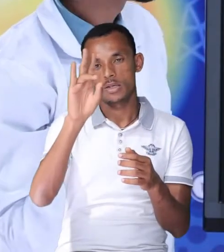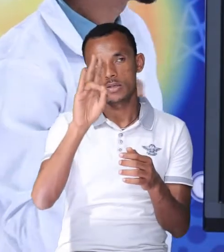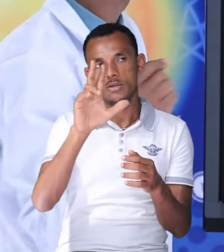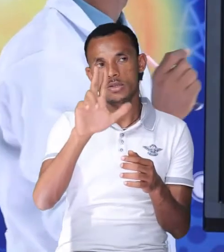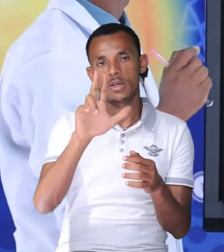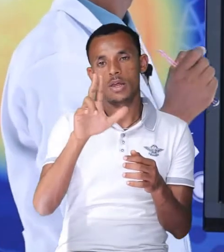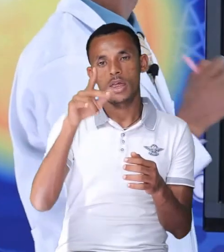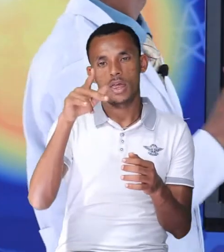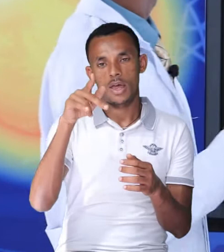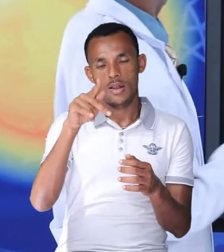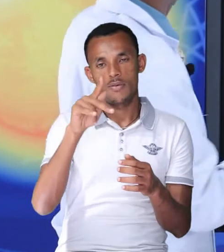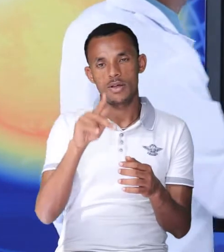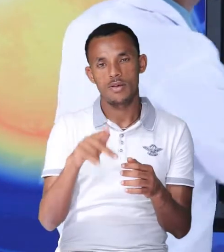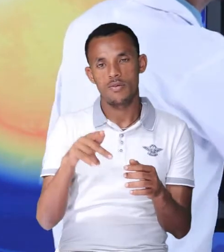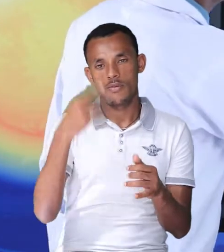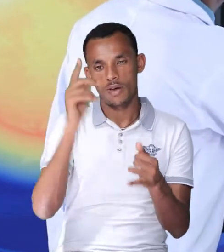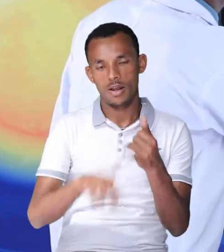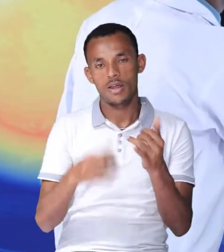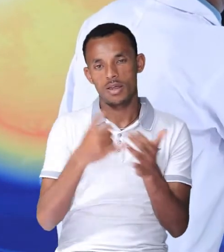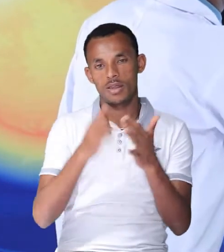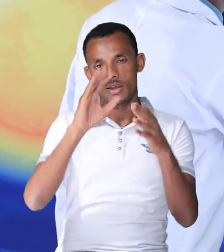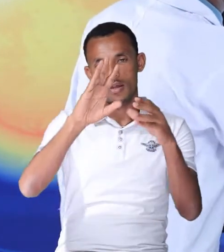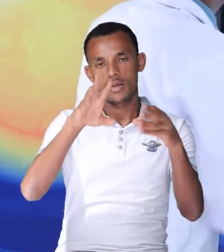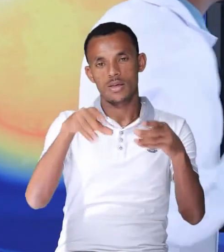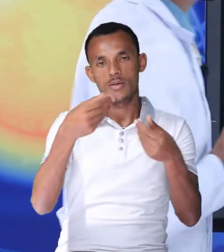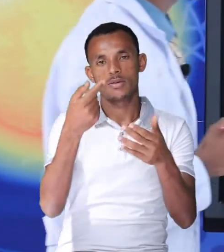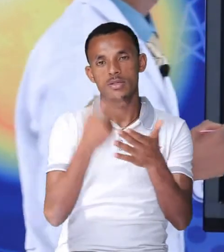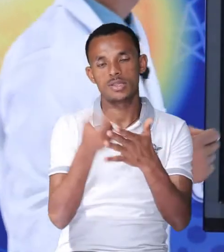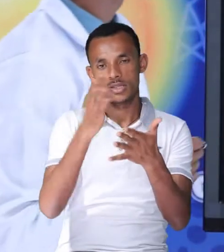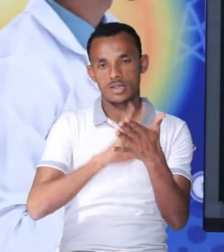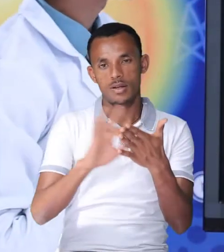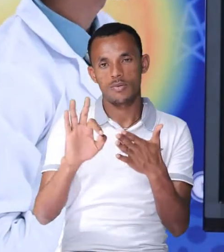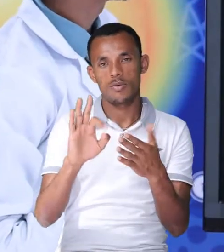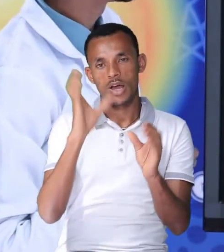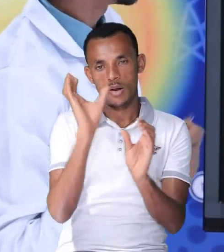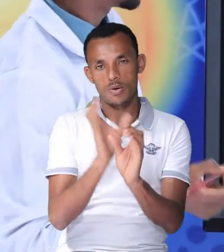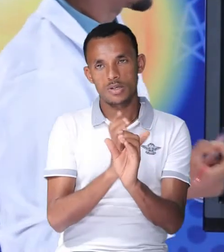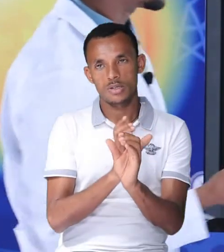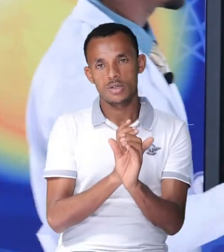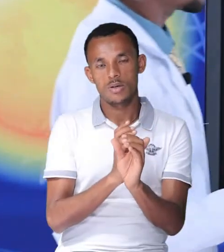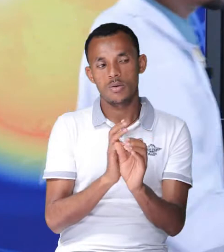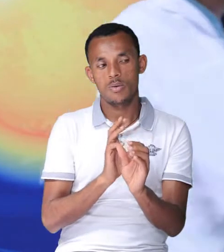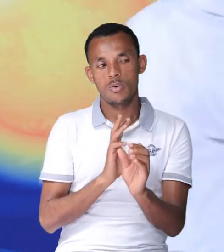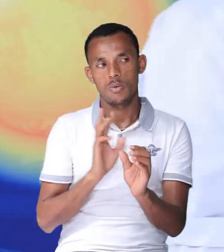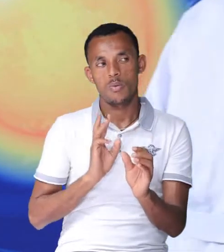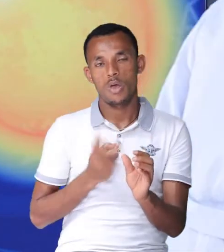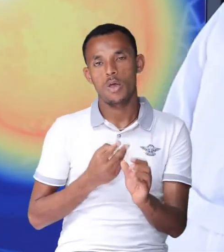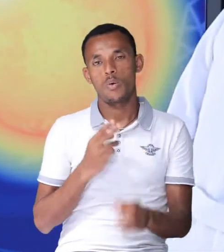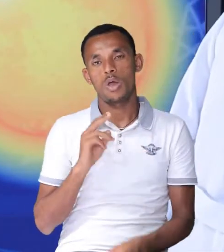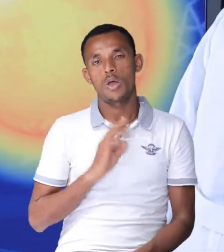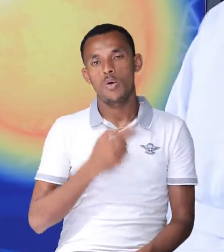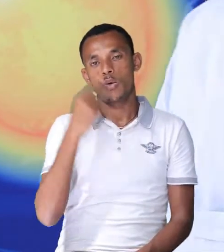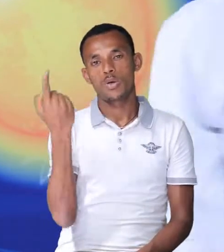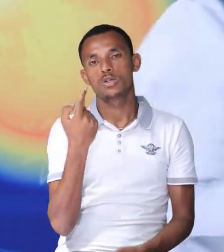273 Kelvin. So finally, it gives this number. Okay, for calculation, we always use